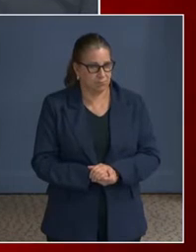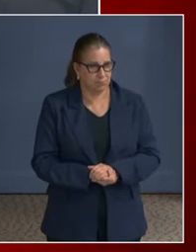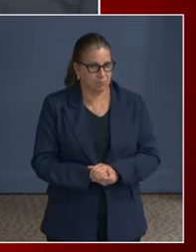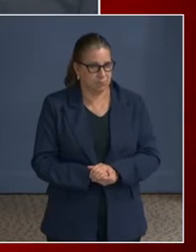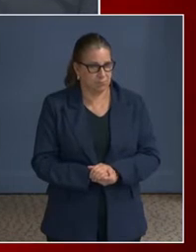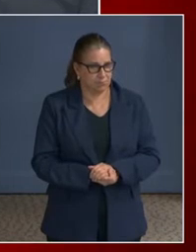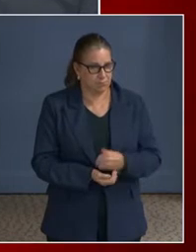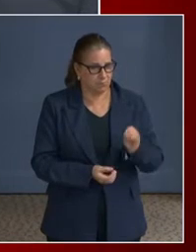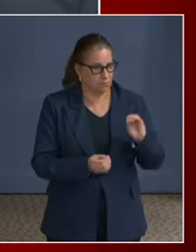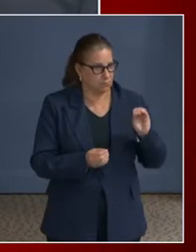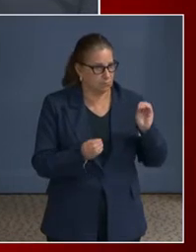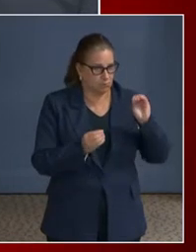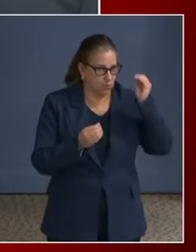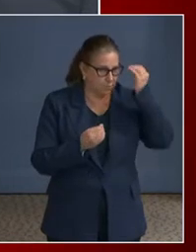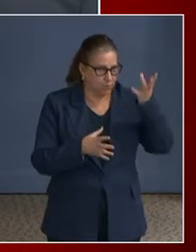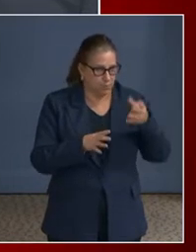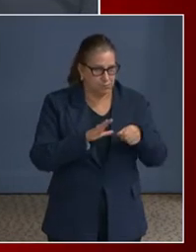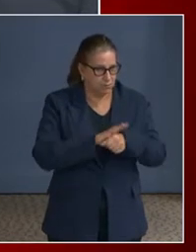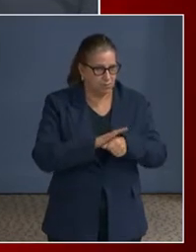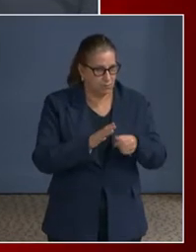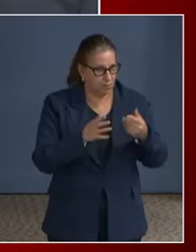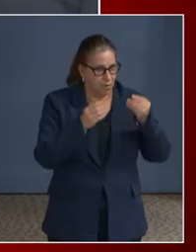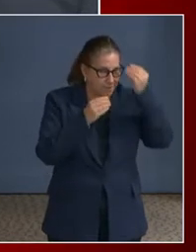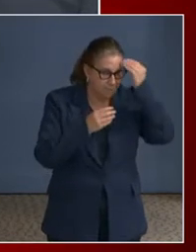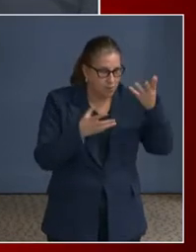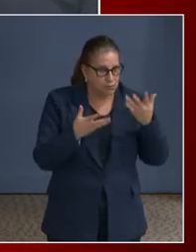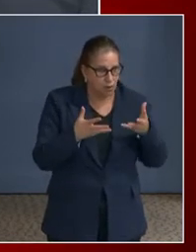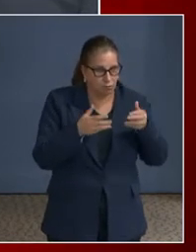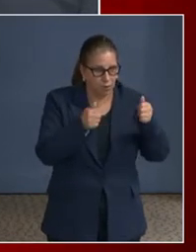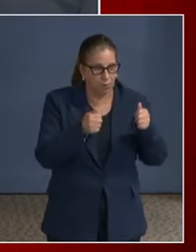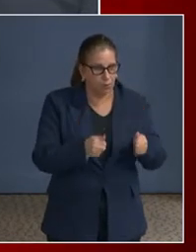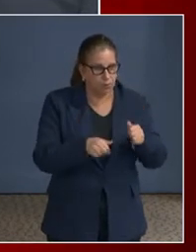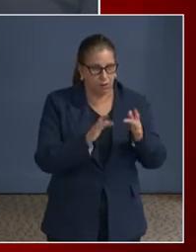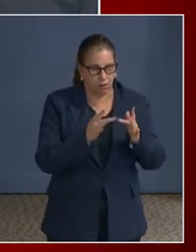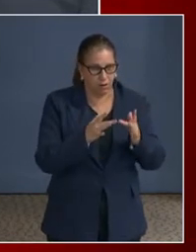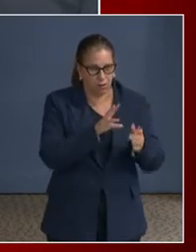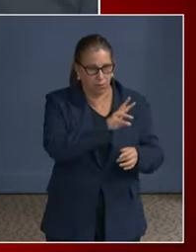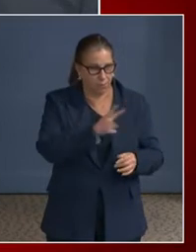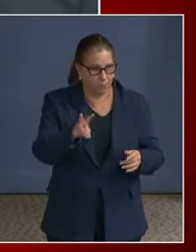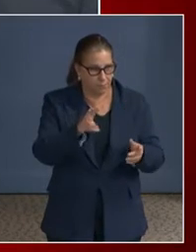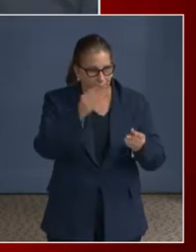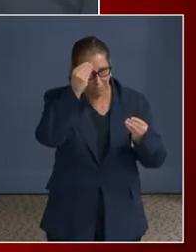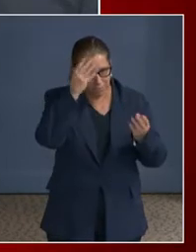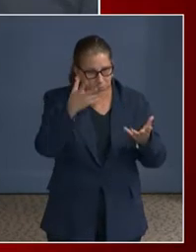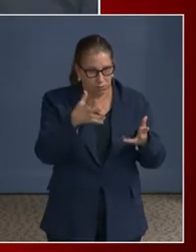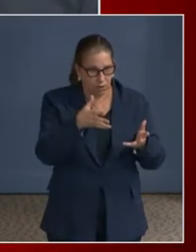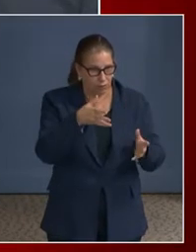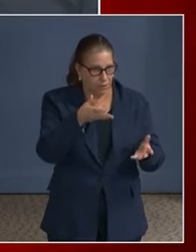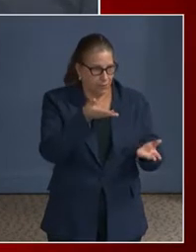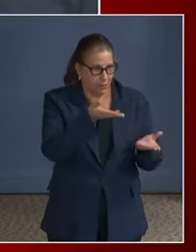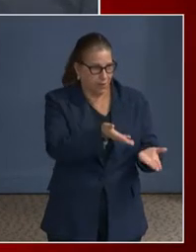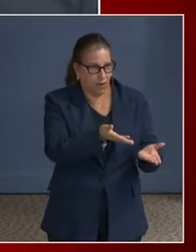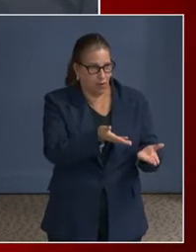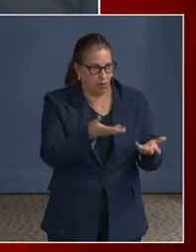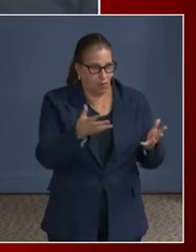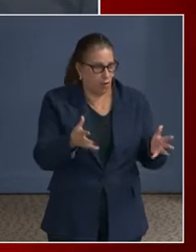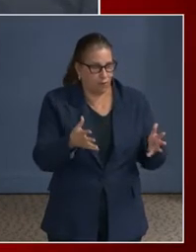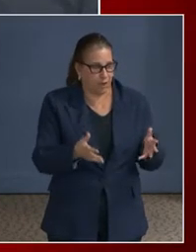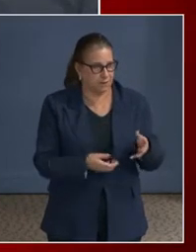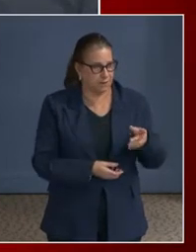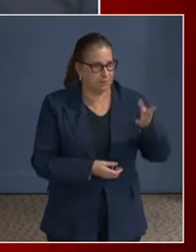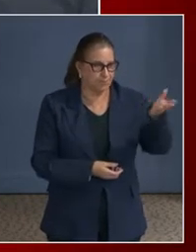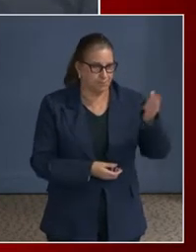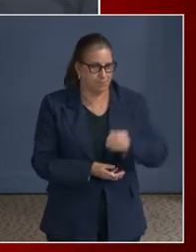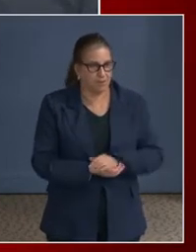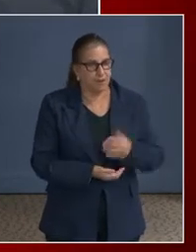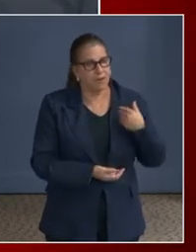was posted. Dr. Nesbitt, a question for you, please. What's your question? The question is about the discussion at the